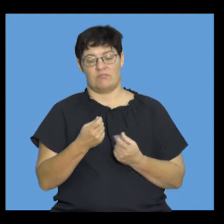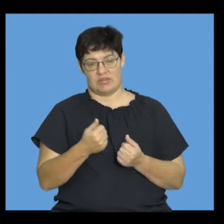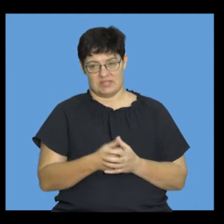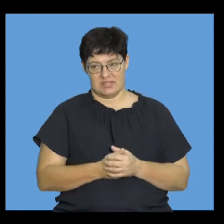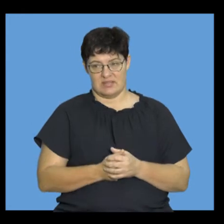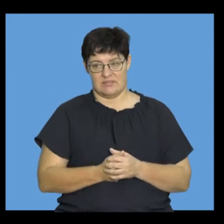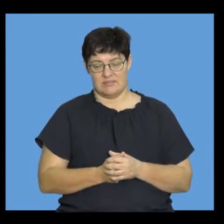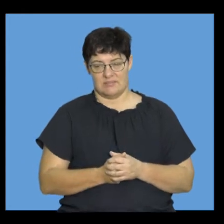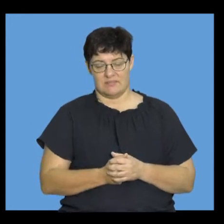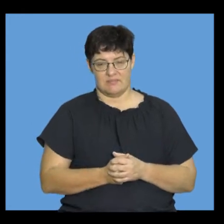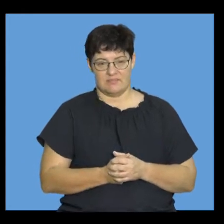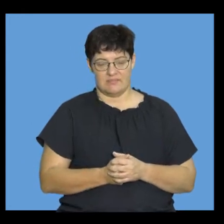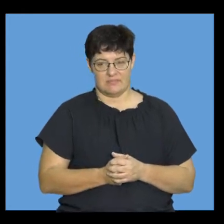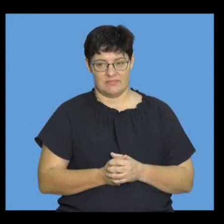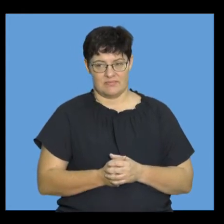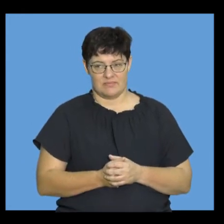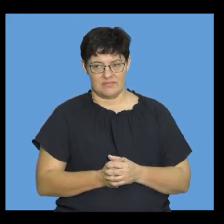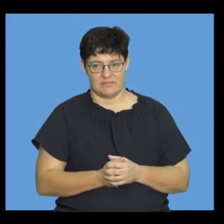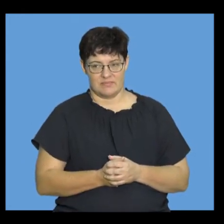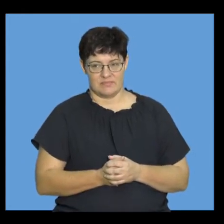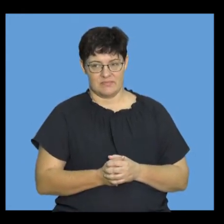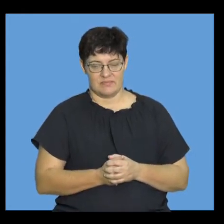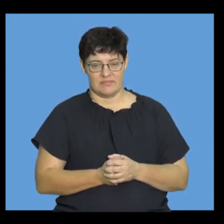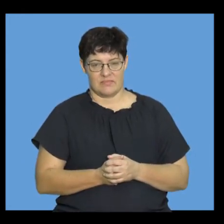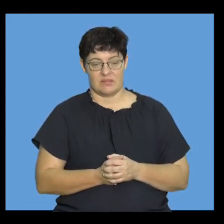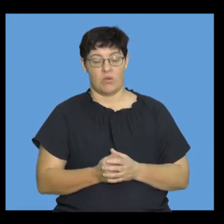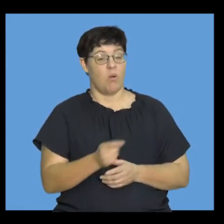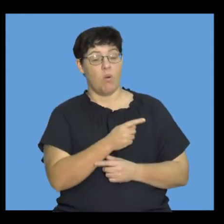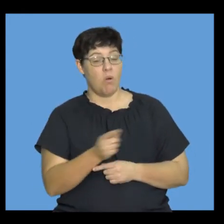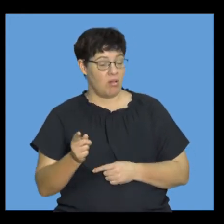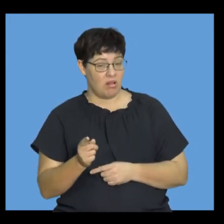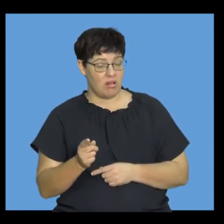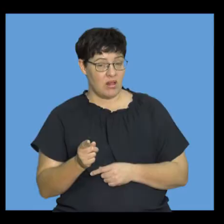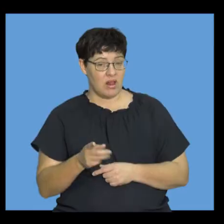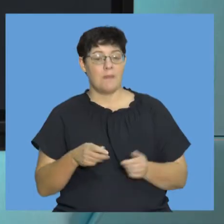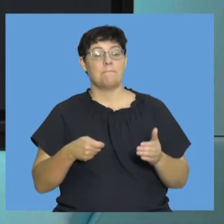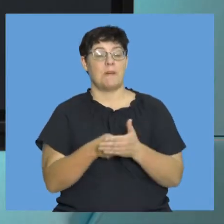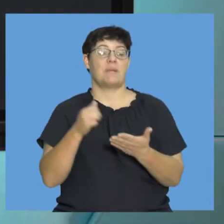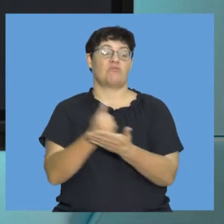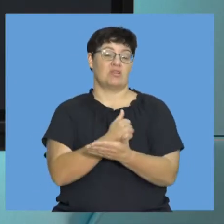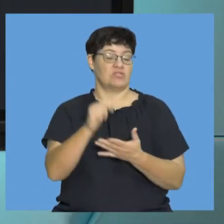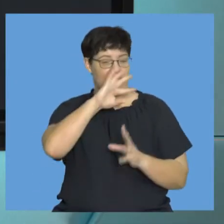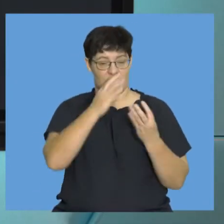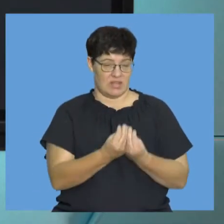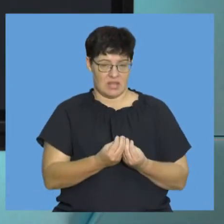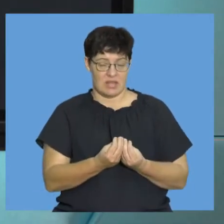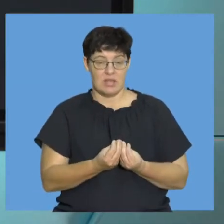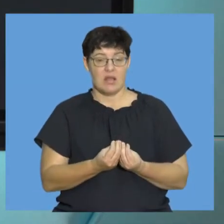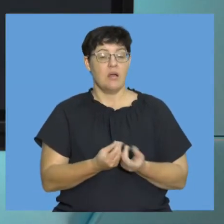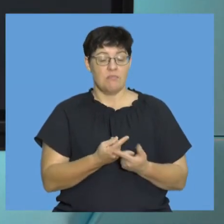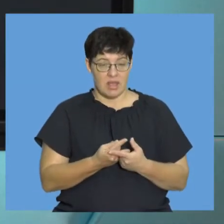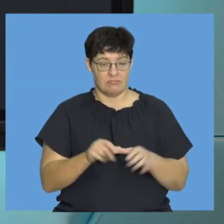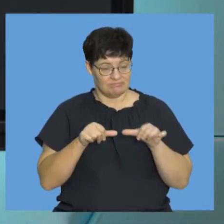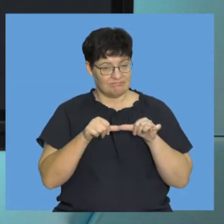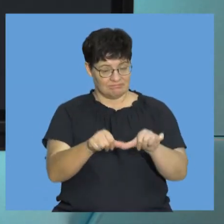out. And you are told that all the purchases are made on credit, so that means whatever you've been buying to